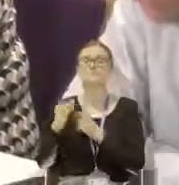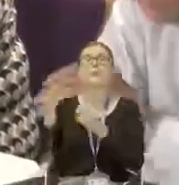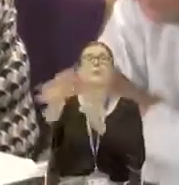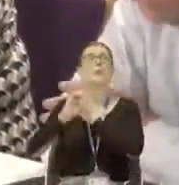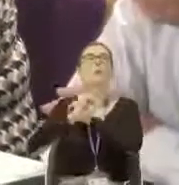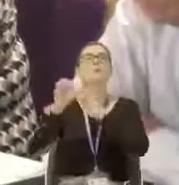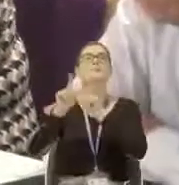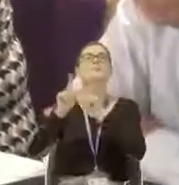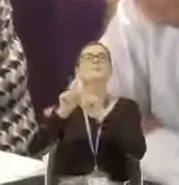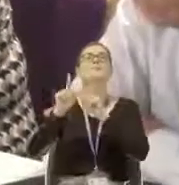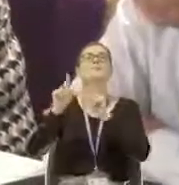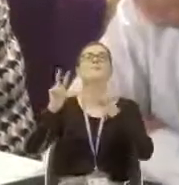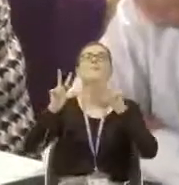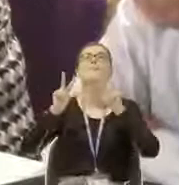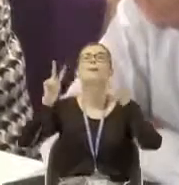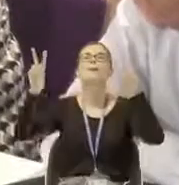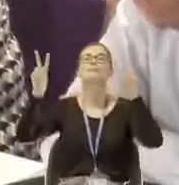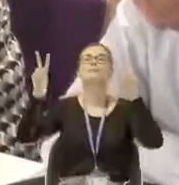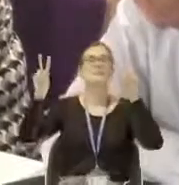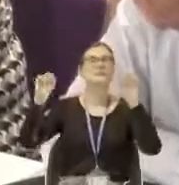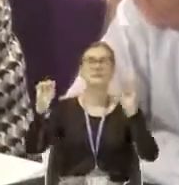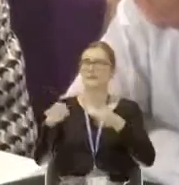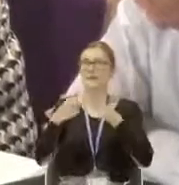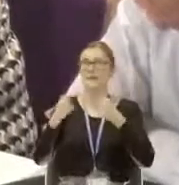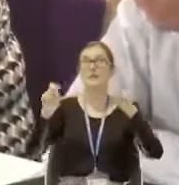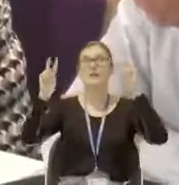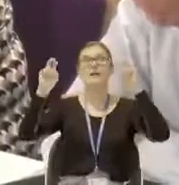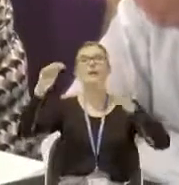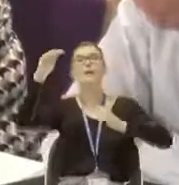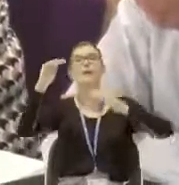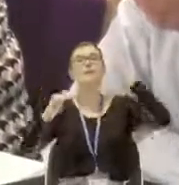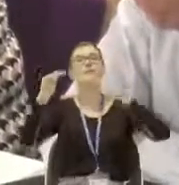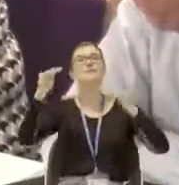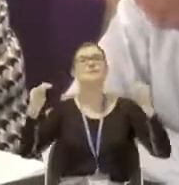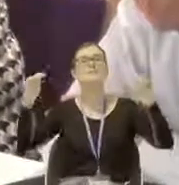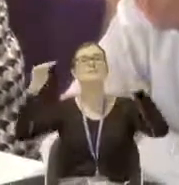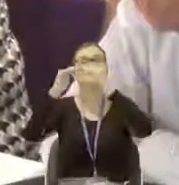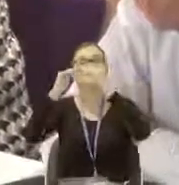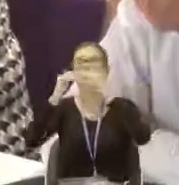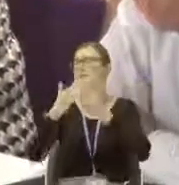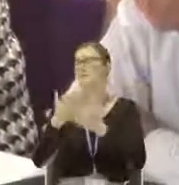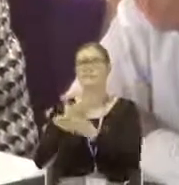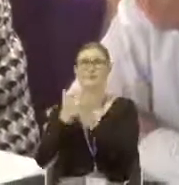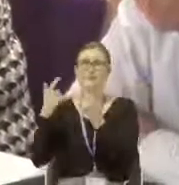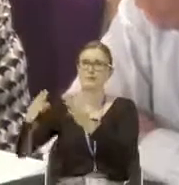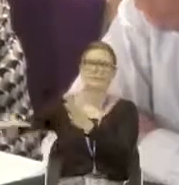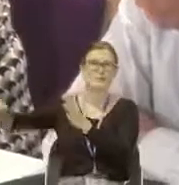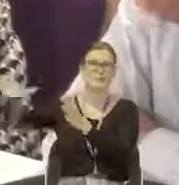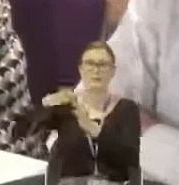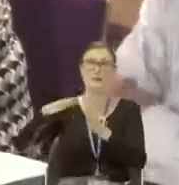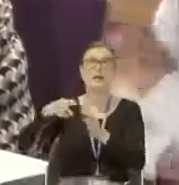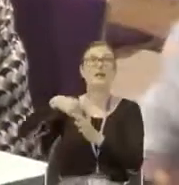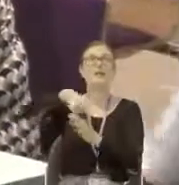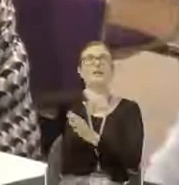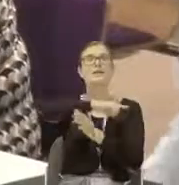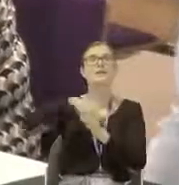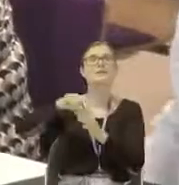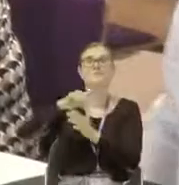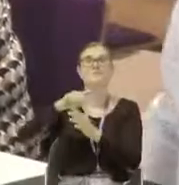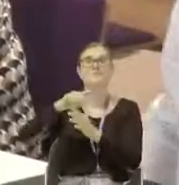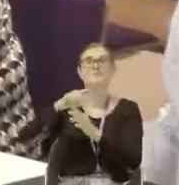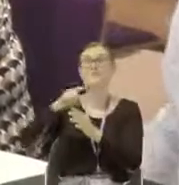or agendas can be reached in times of war. Peace, democracy, and gender equality are